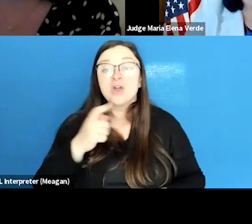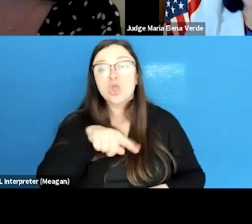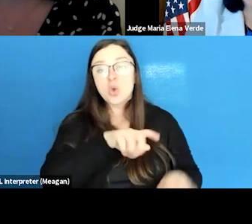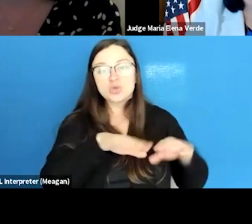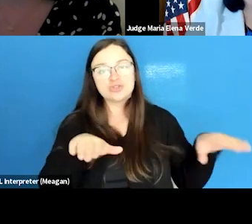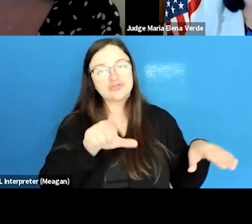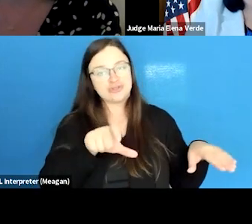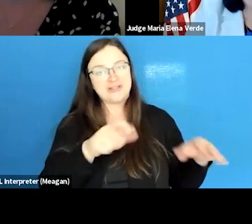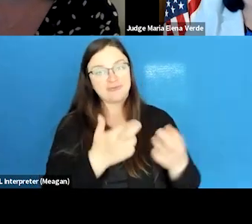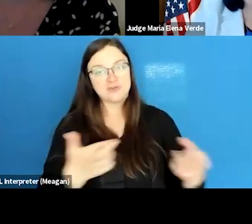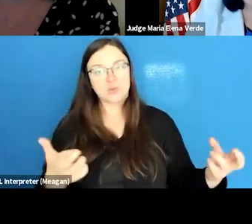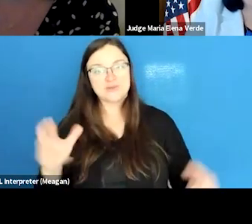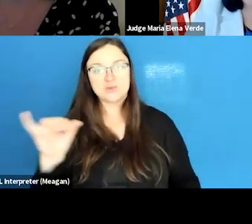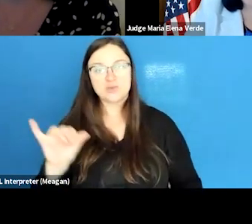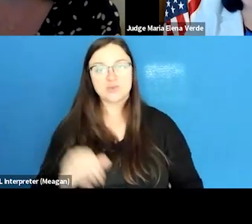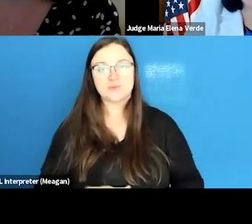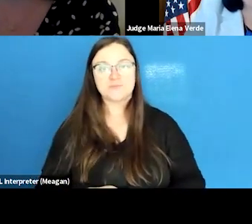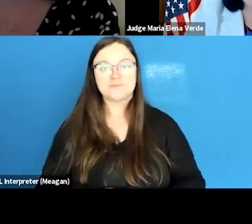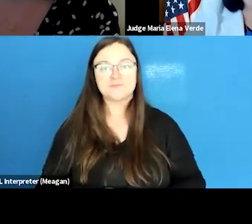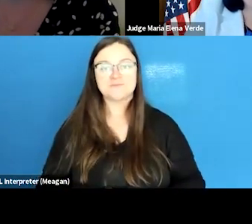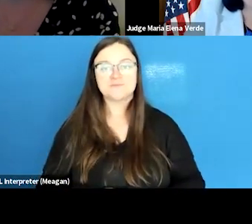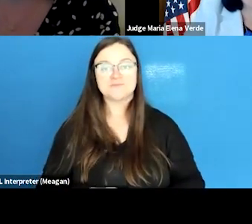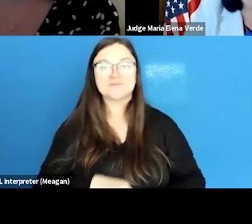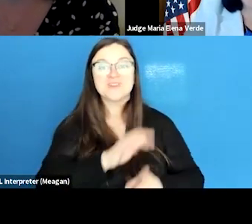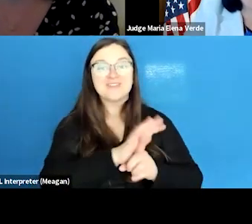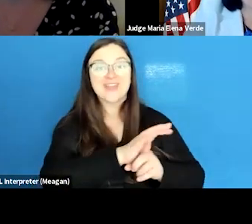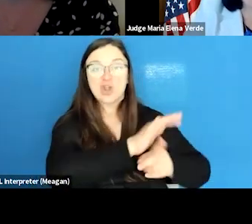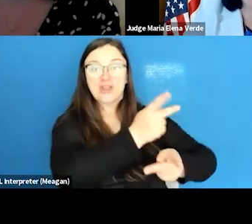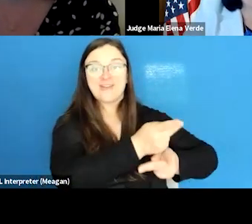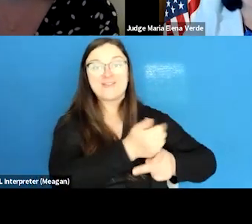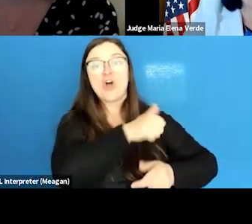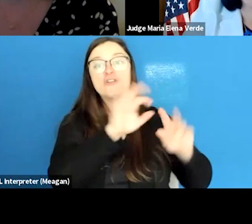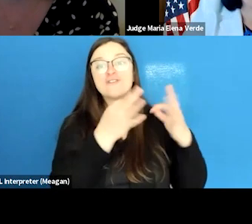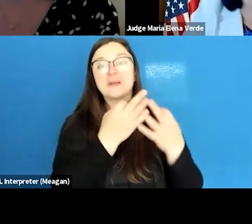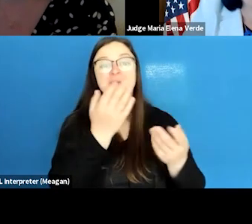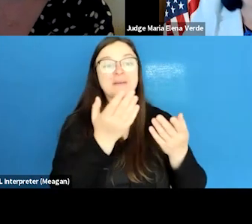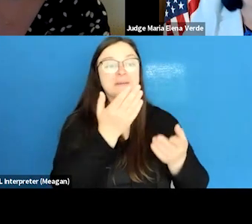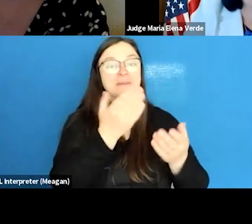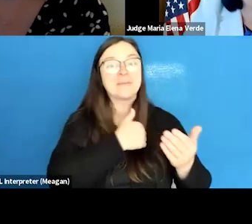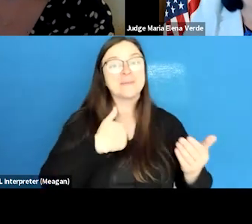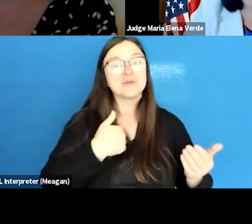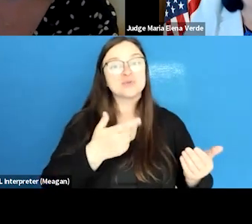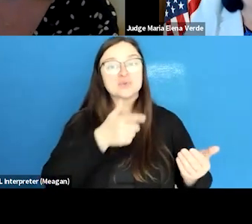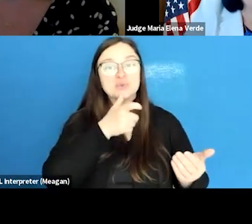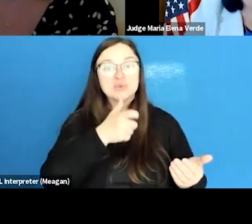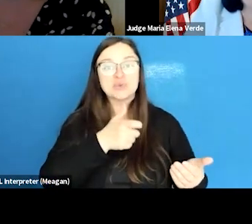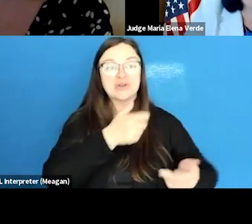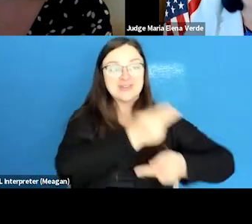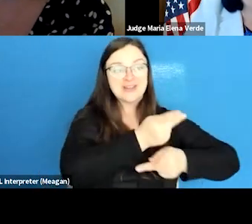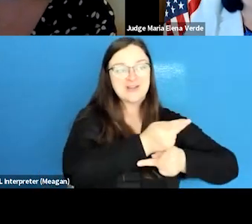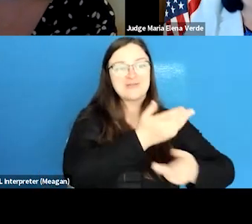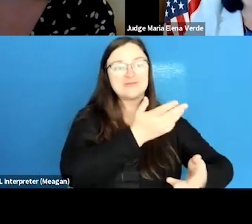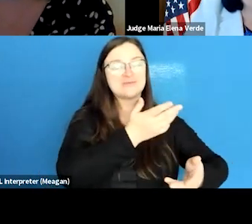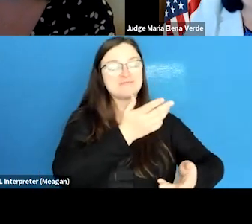a lot of resources. There are caregivers also due to the other family members that might not be engaged in substance